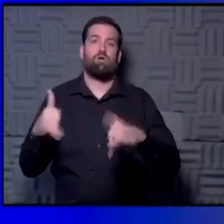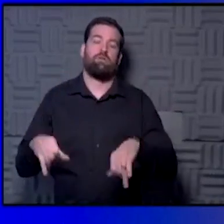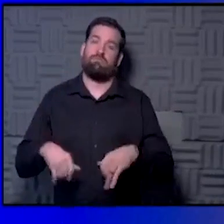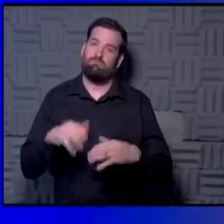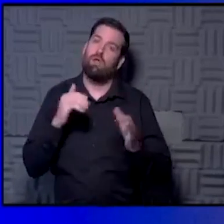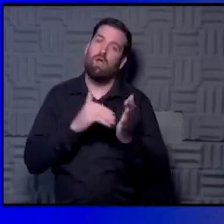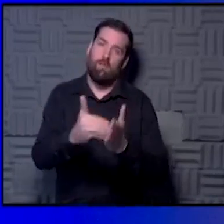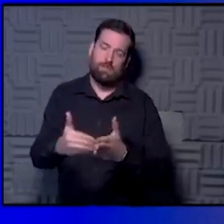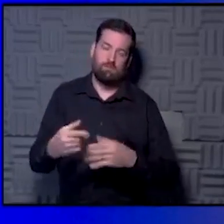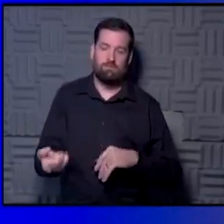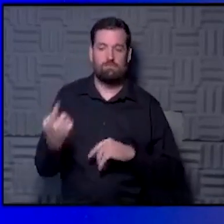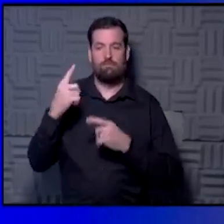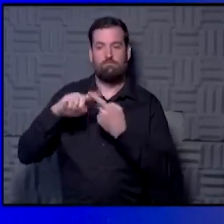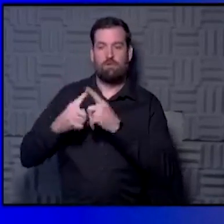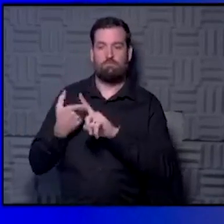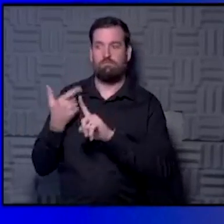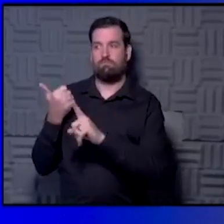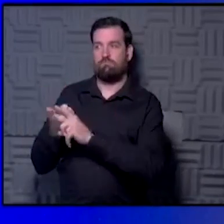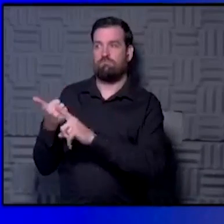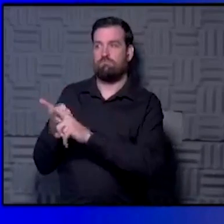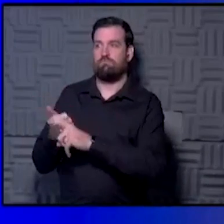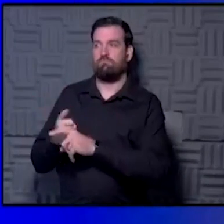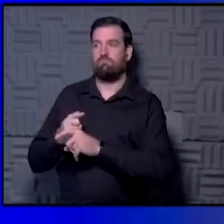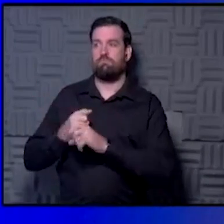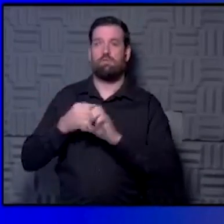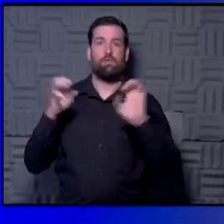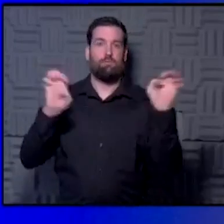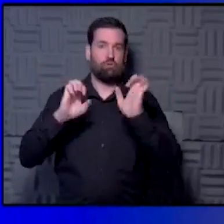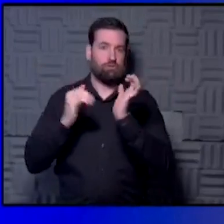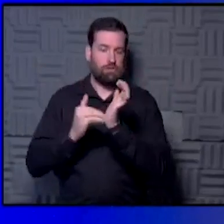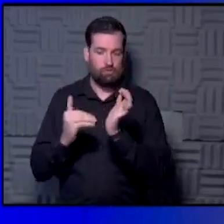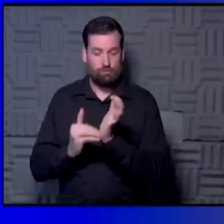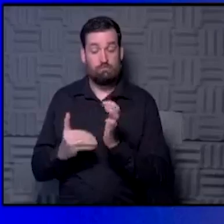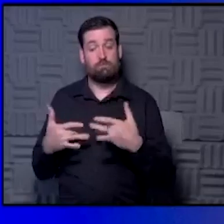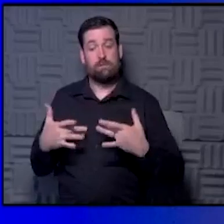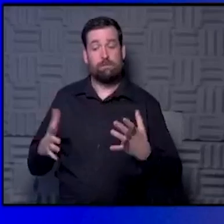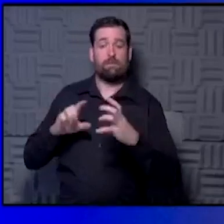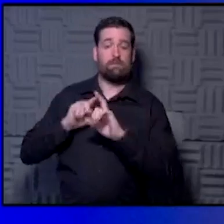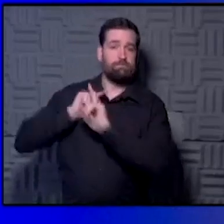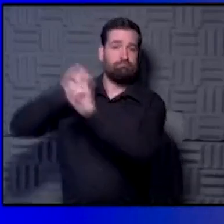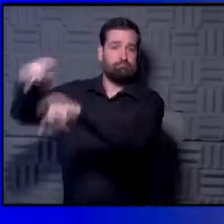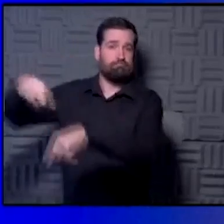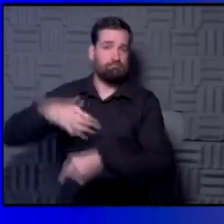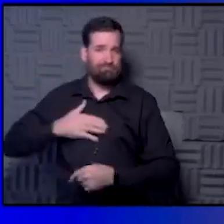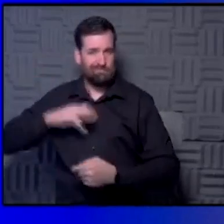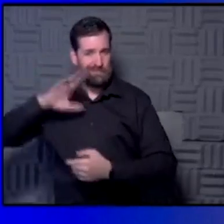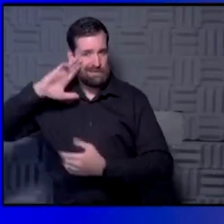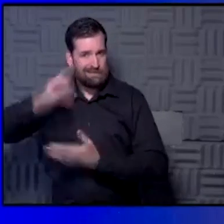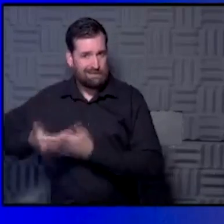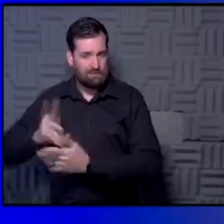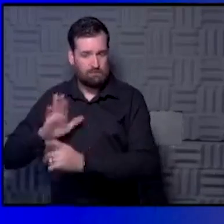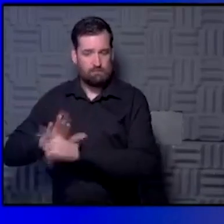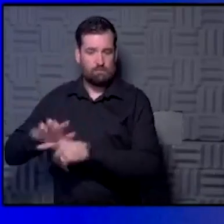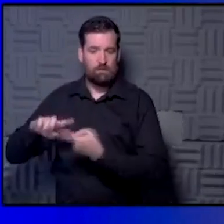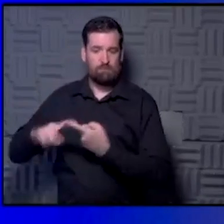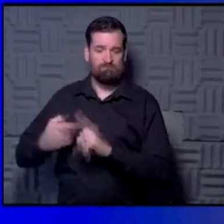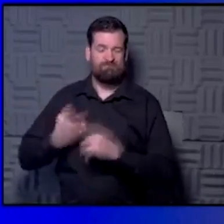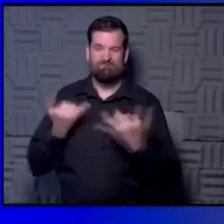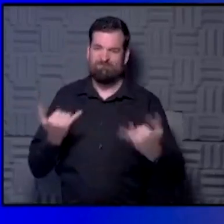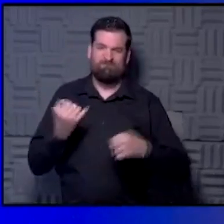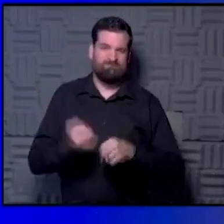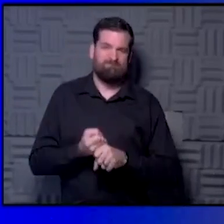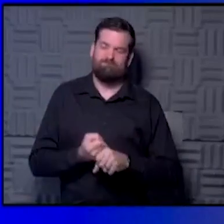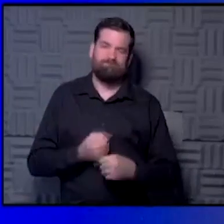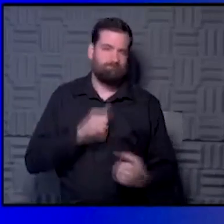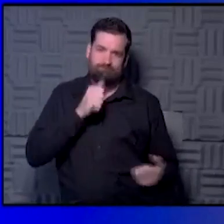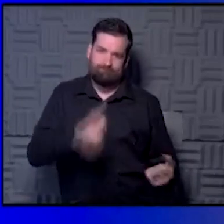I have a friend who's an emergency physician doctor, and we typically go over there with one of my son's friends. That probably will not be happening this